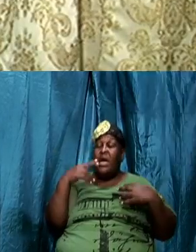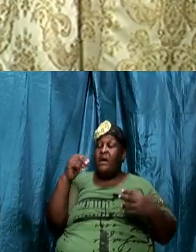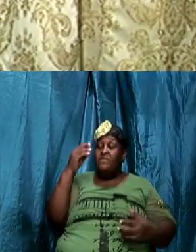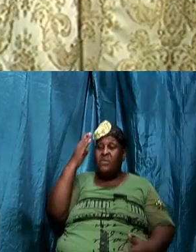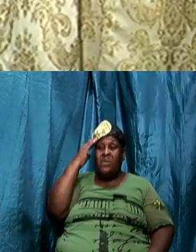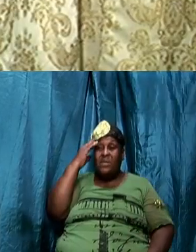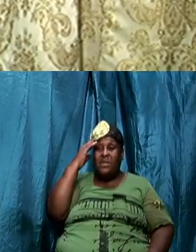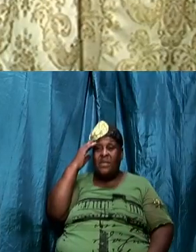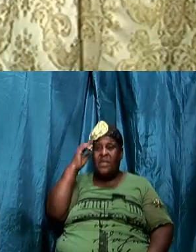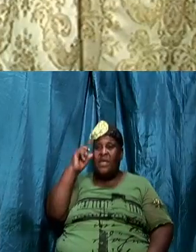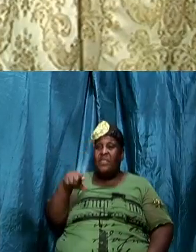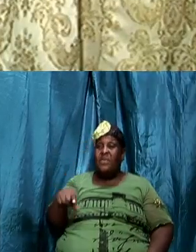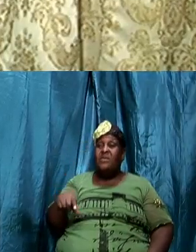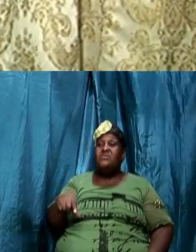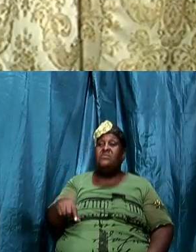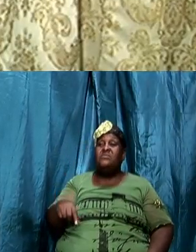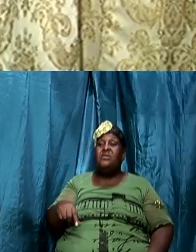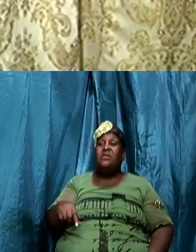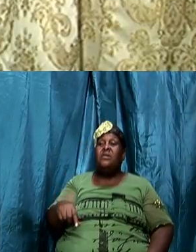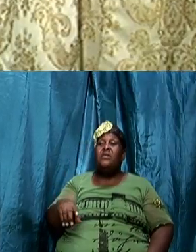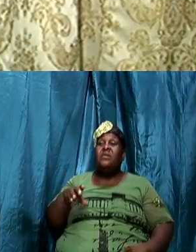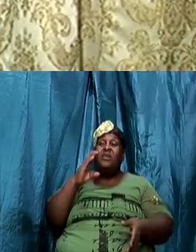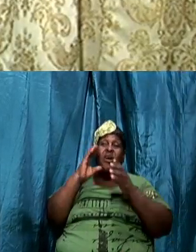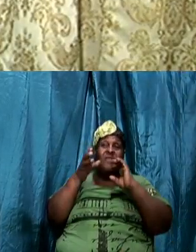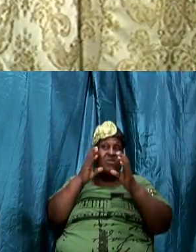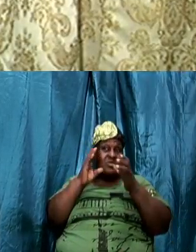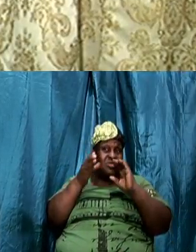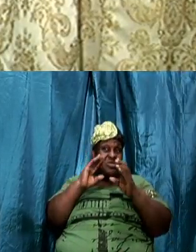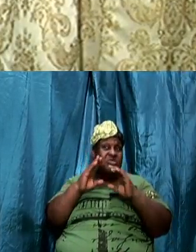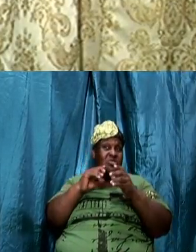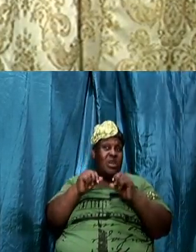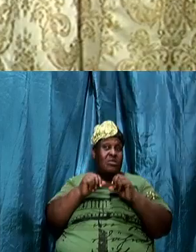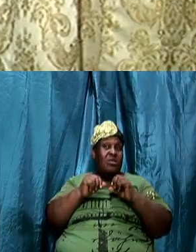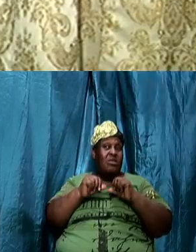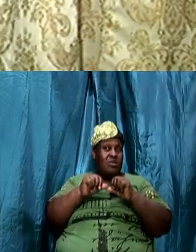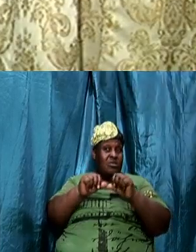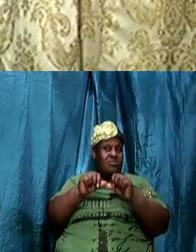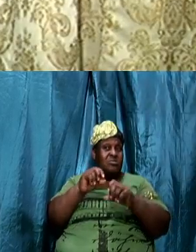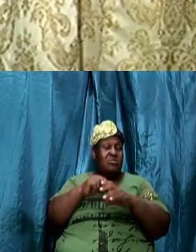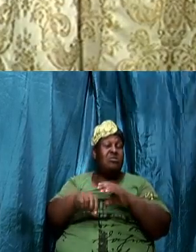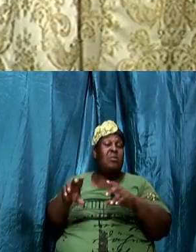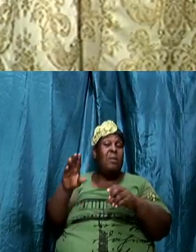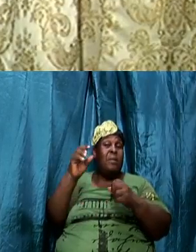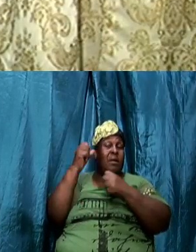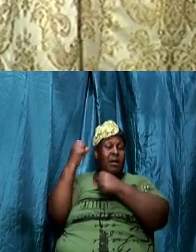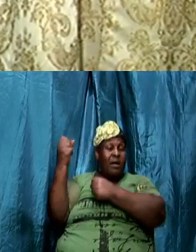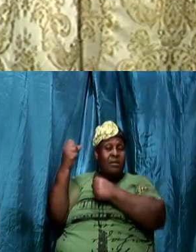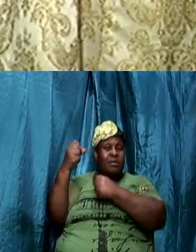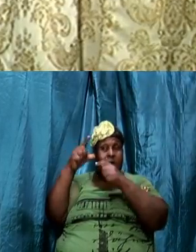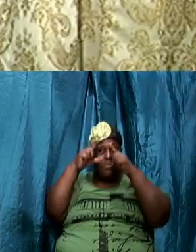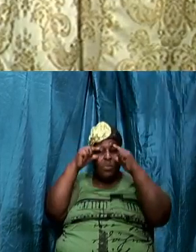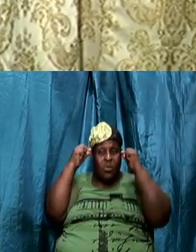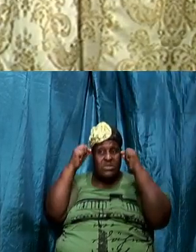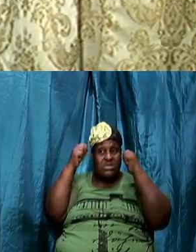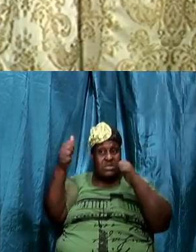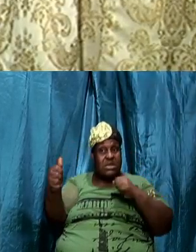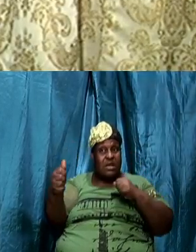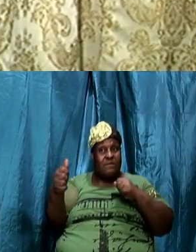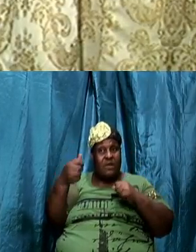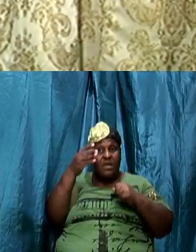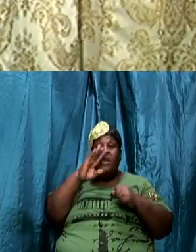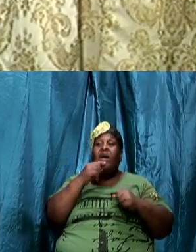the conversation going on between Almighty God and Moses himself. God saying to